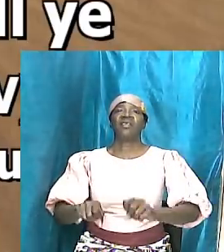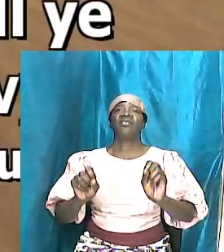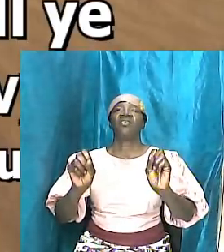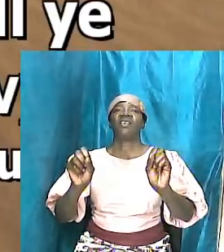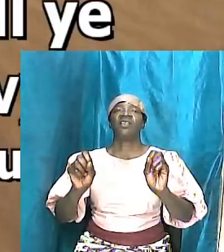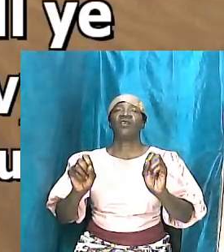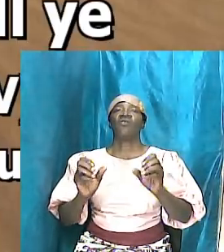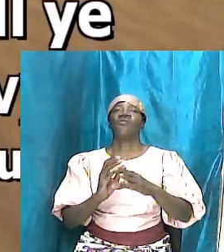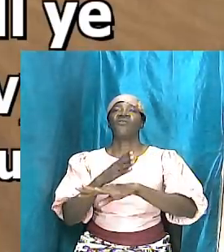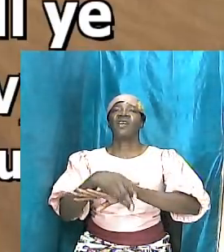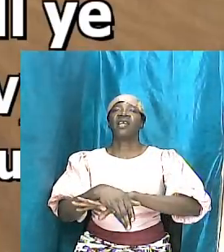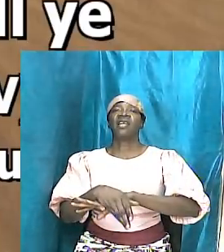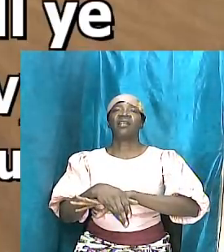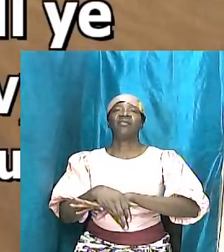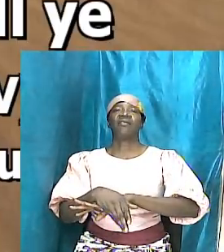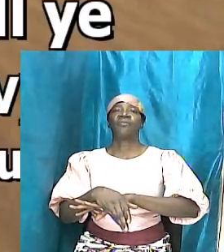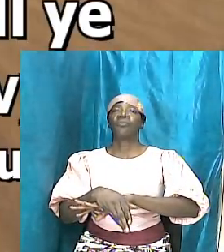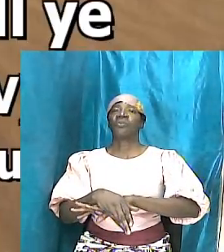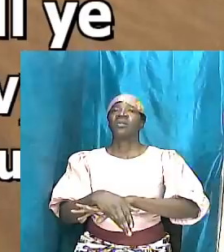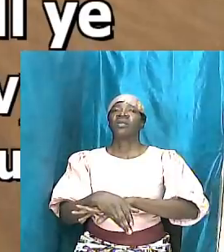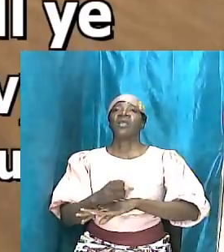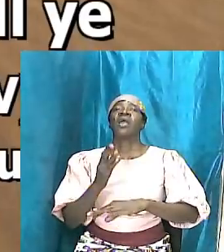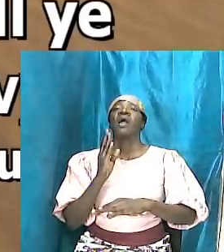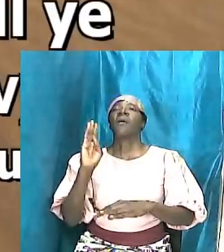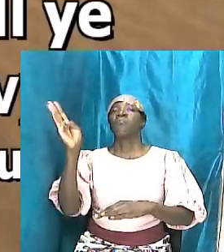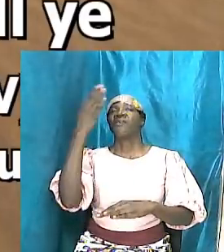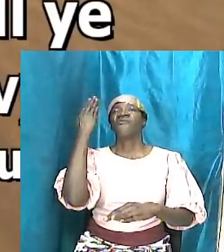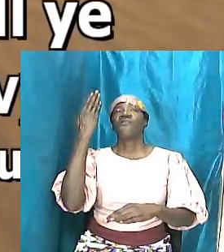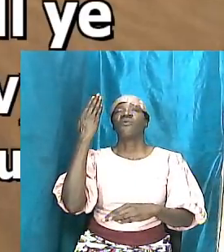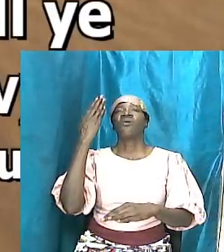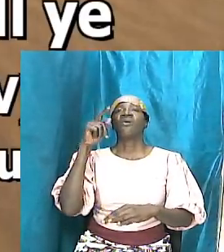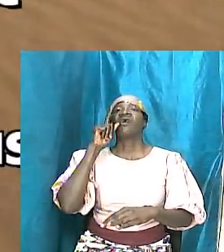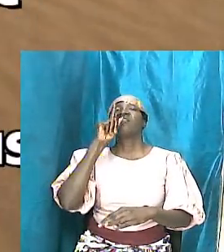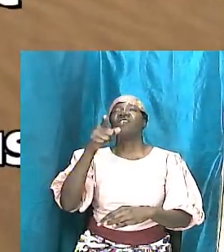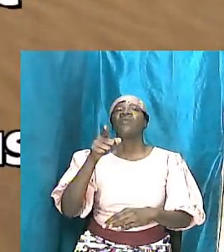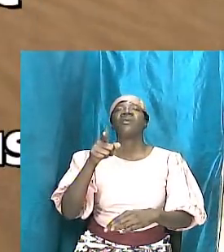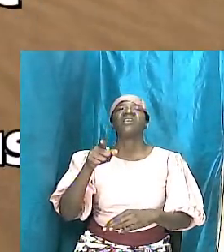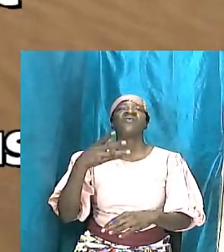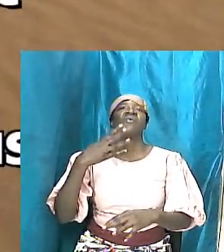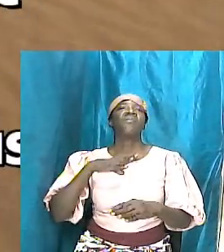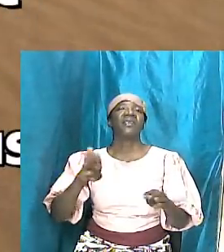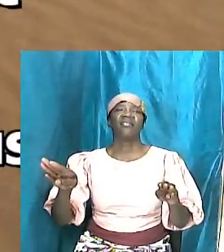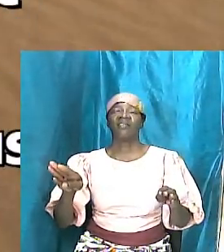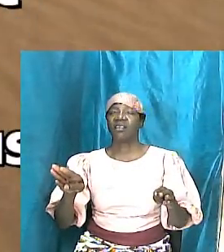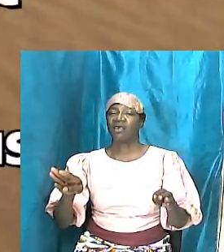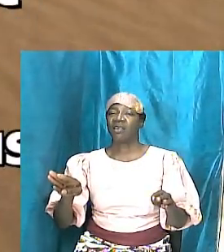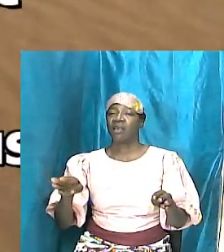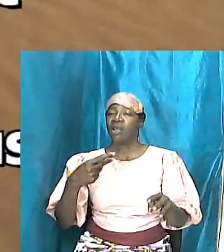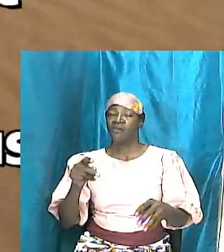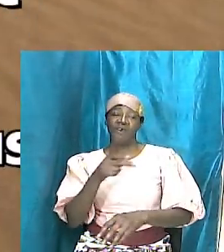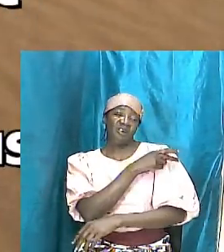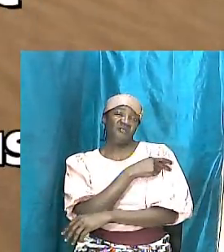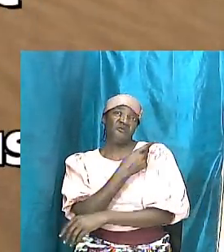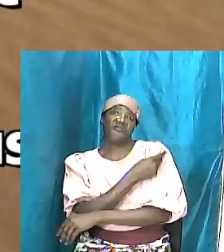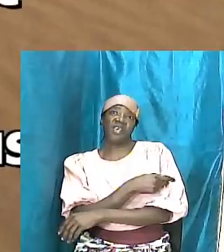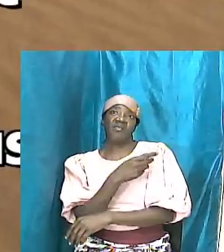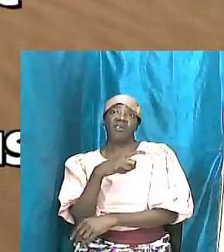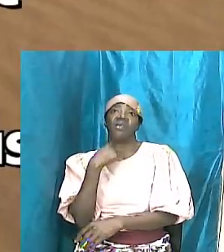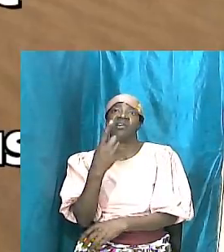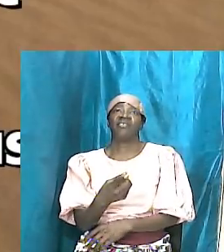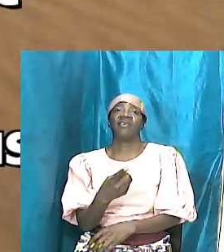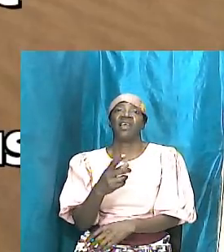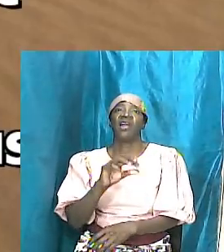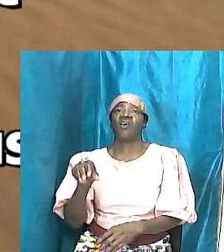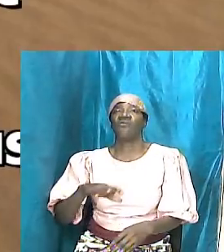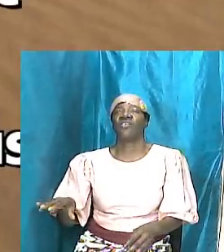Baal-Ziphon. Before it shall ye encamp by the sea. Follow what is happening. For Pharaoh will say